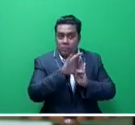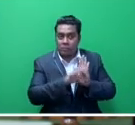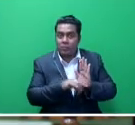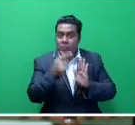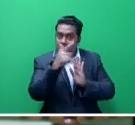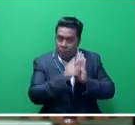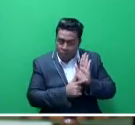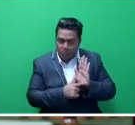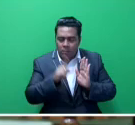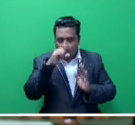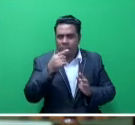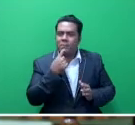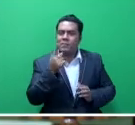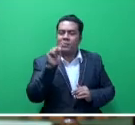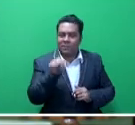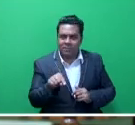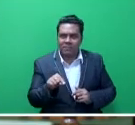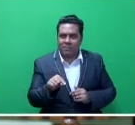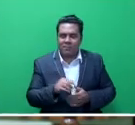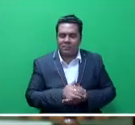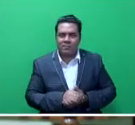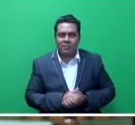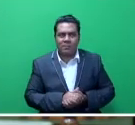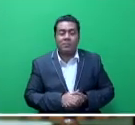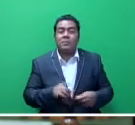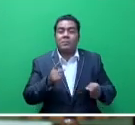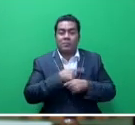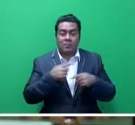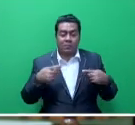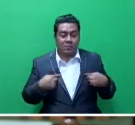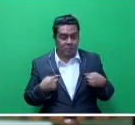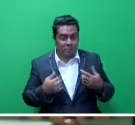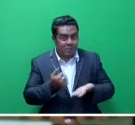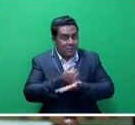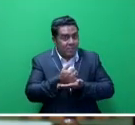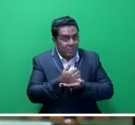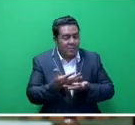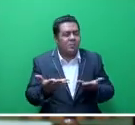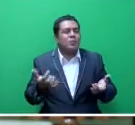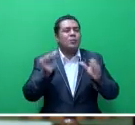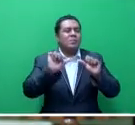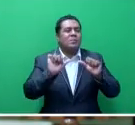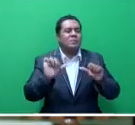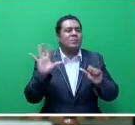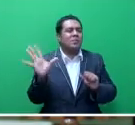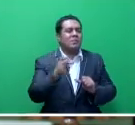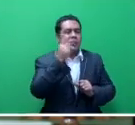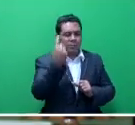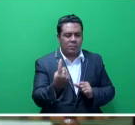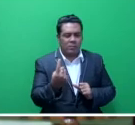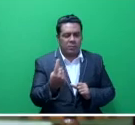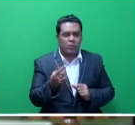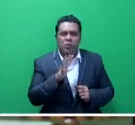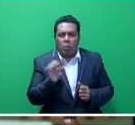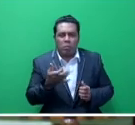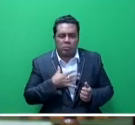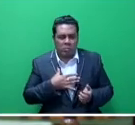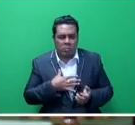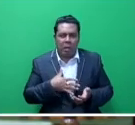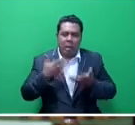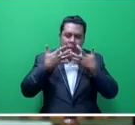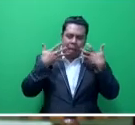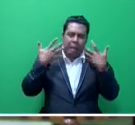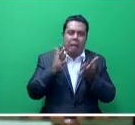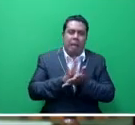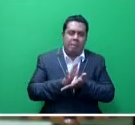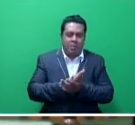tell you that. Mr. Speaker, sir, we are acting to protect everyone, not please everyone. And we